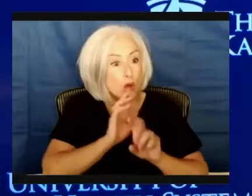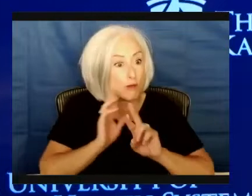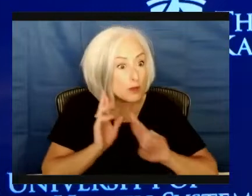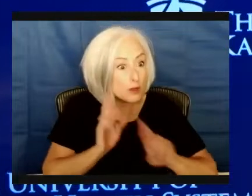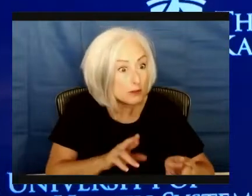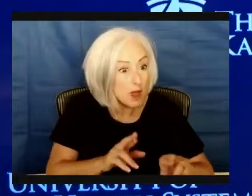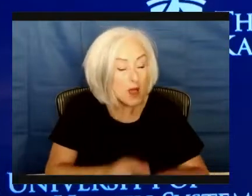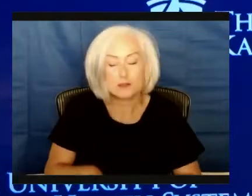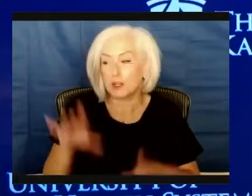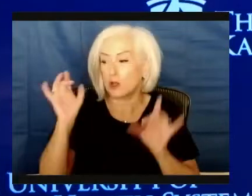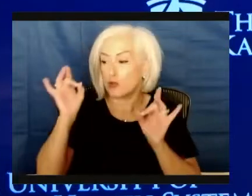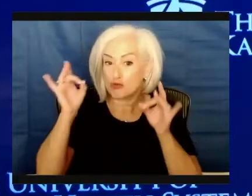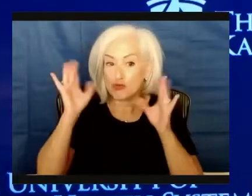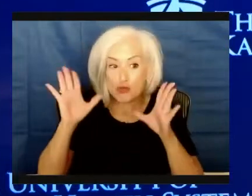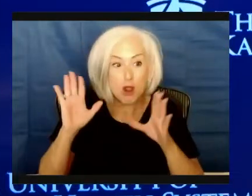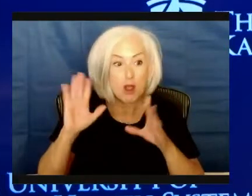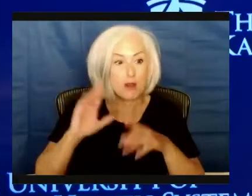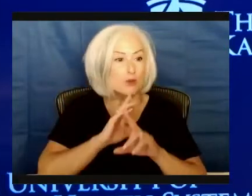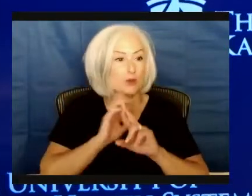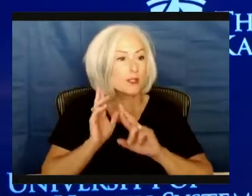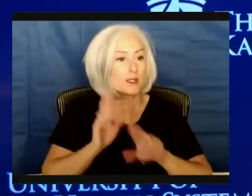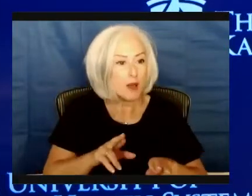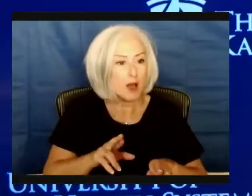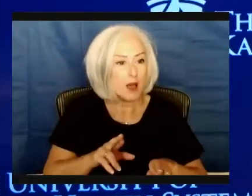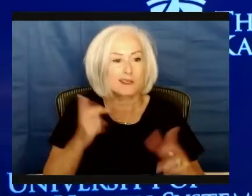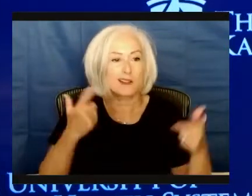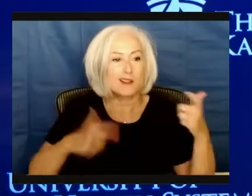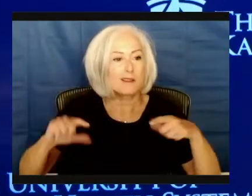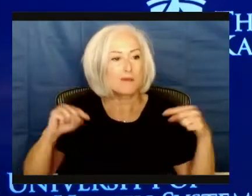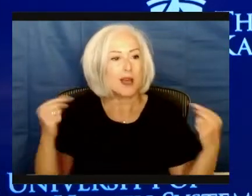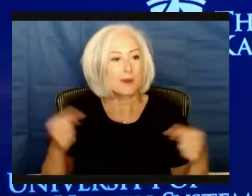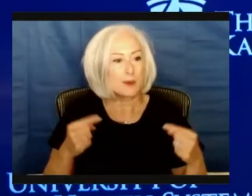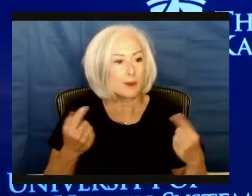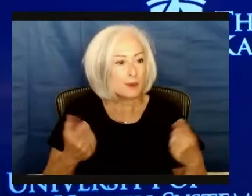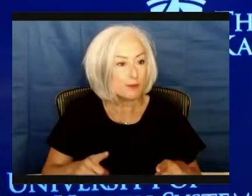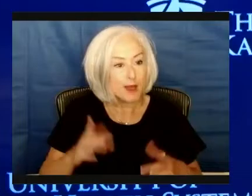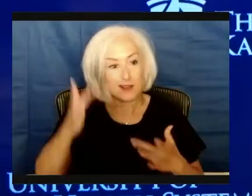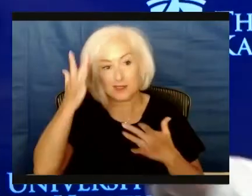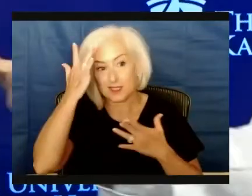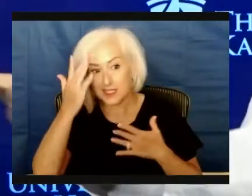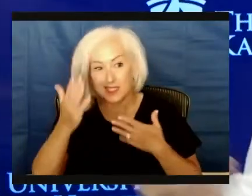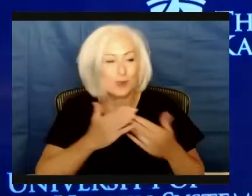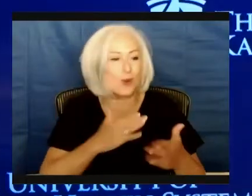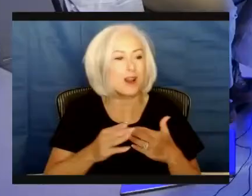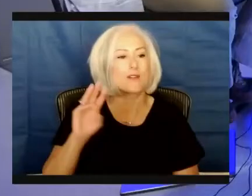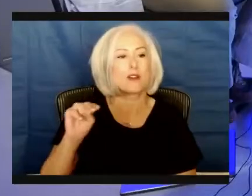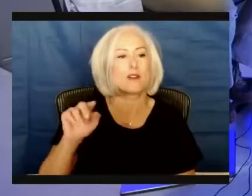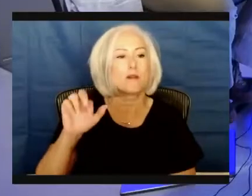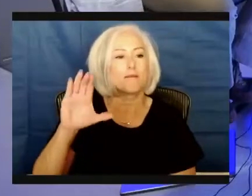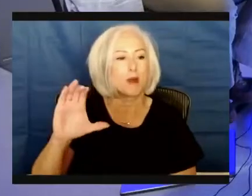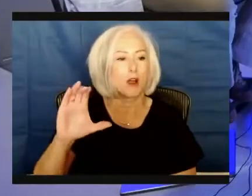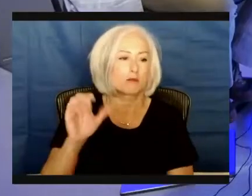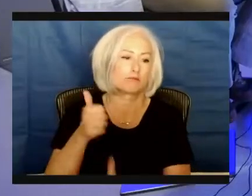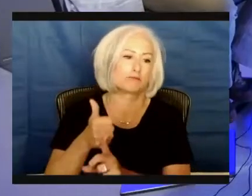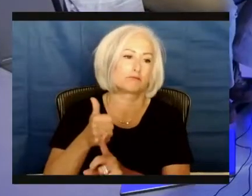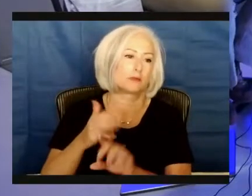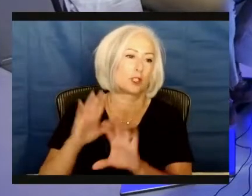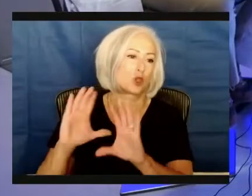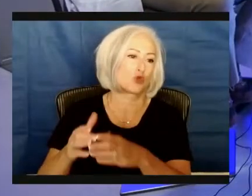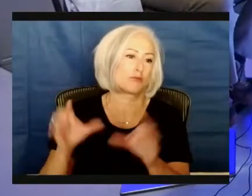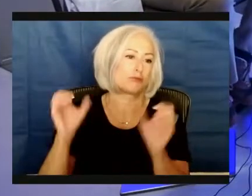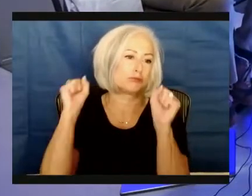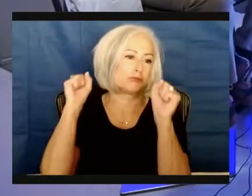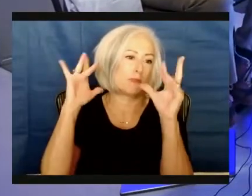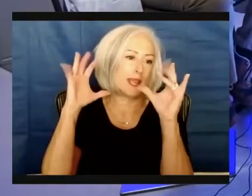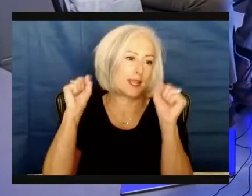happen, whether it's mass casualties or disease or whatever. Mark does an amazing job. So, absolutely. Yeah, I think with